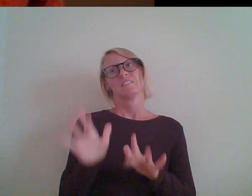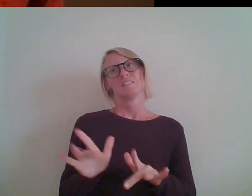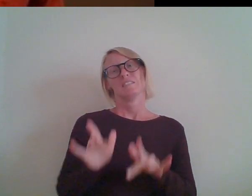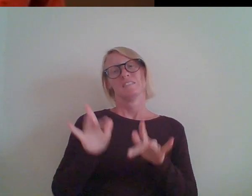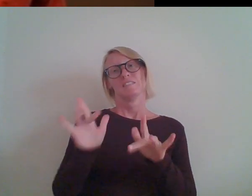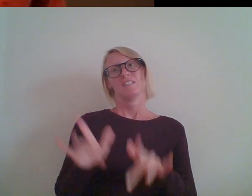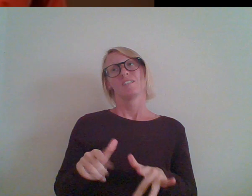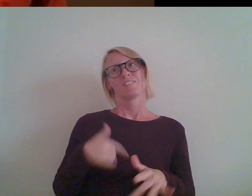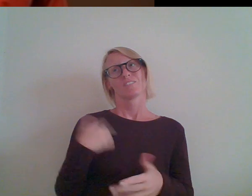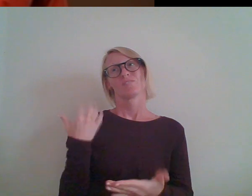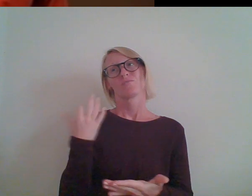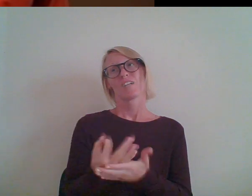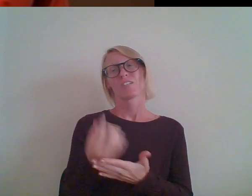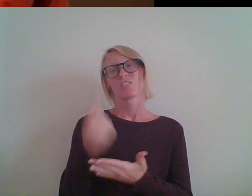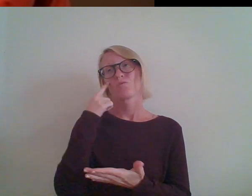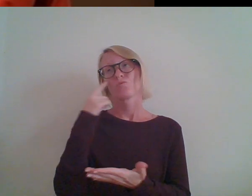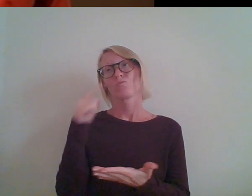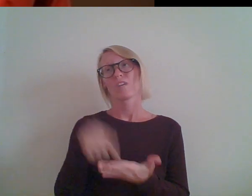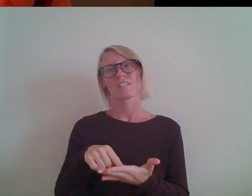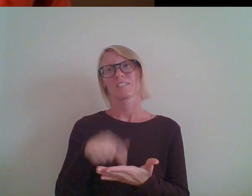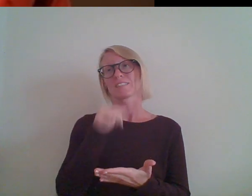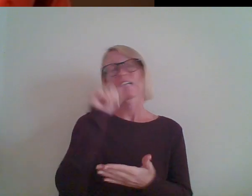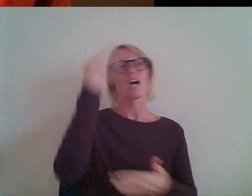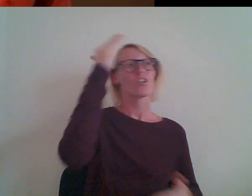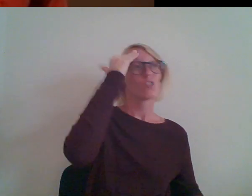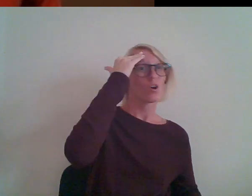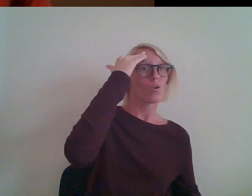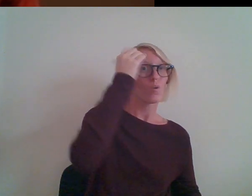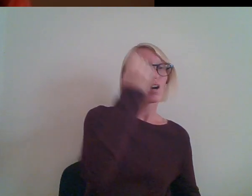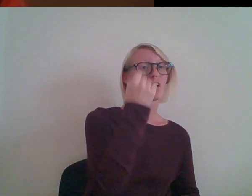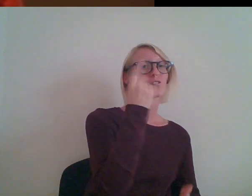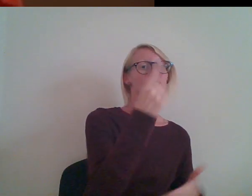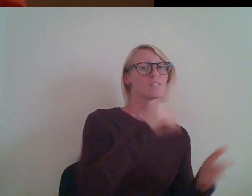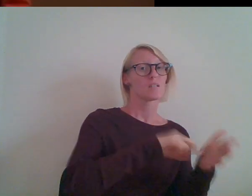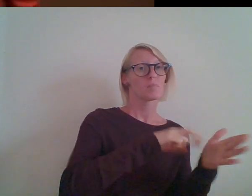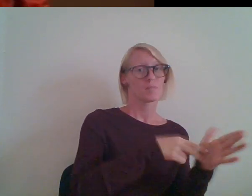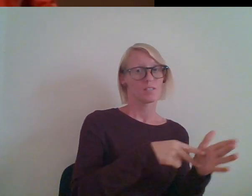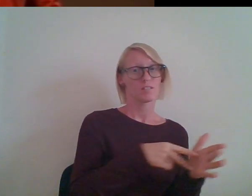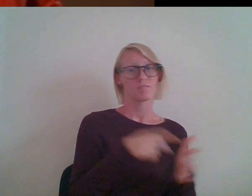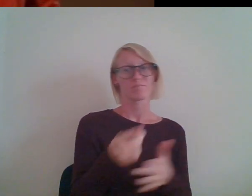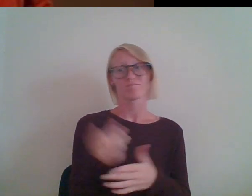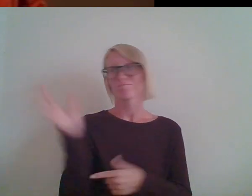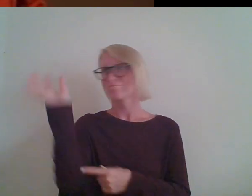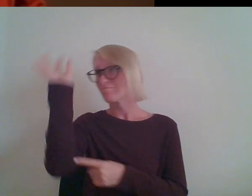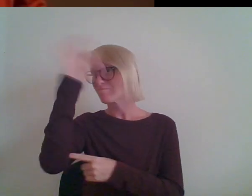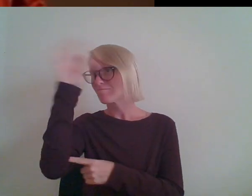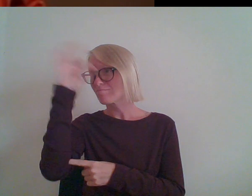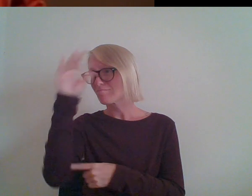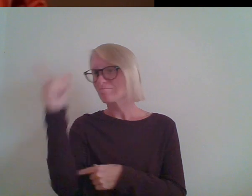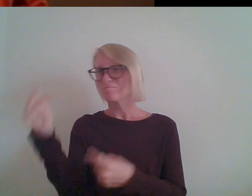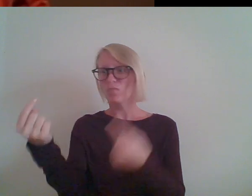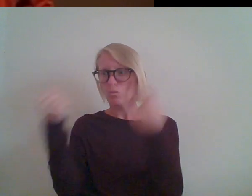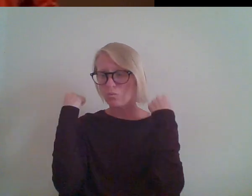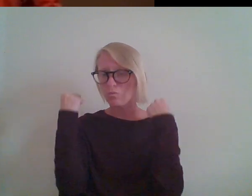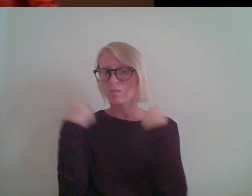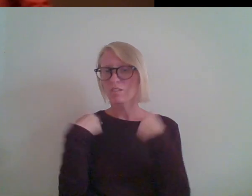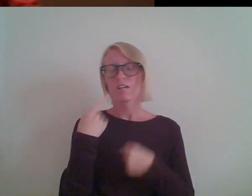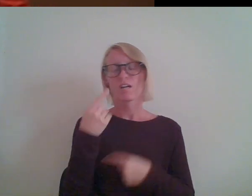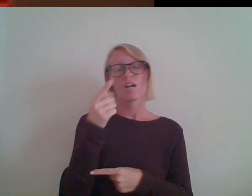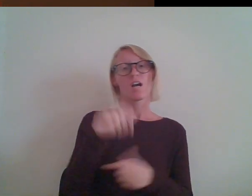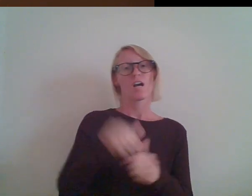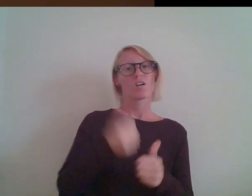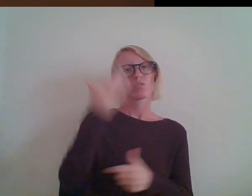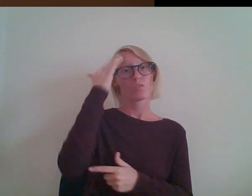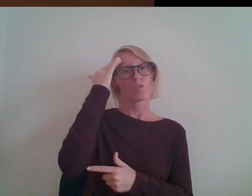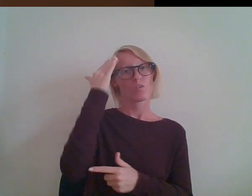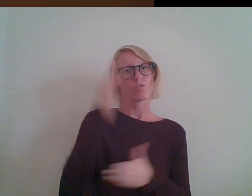fact, you recognized it. You didn't know it. Now back to this active learning. How do you know it? If you can look at it, go to the next one,